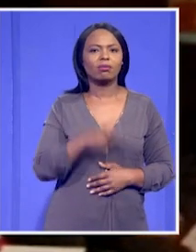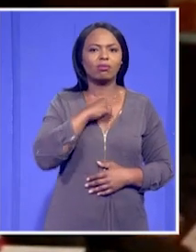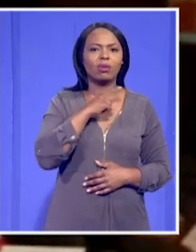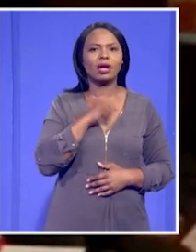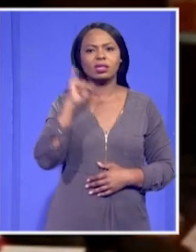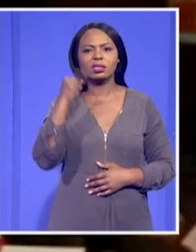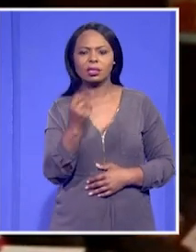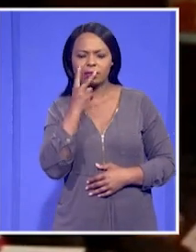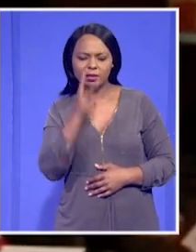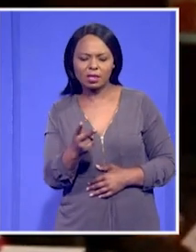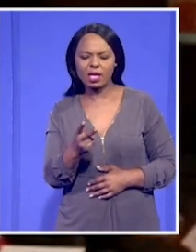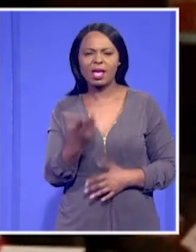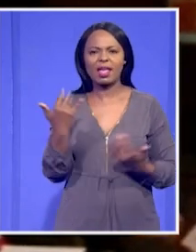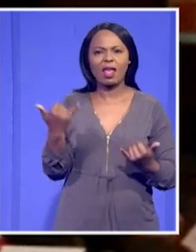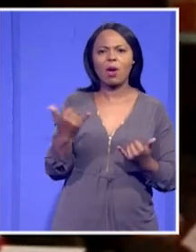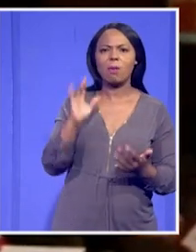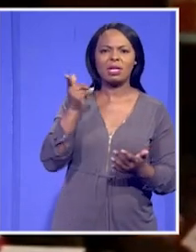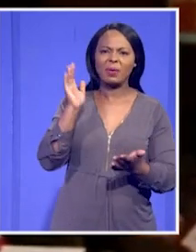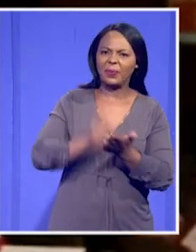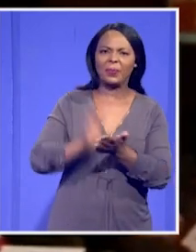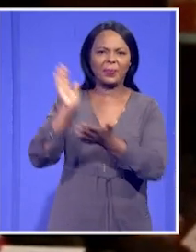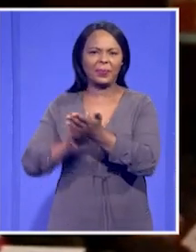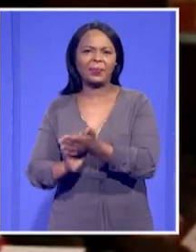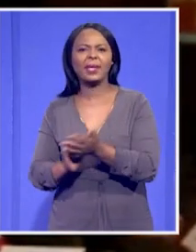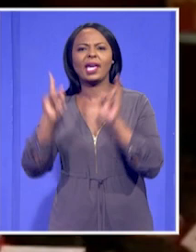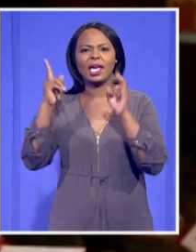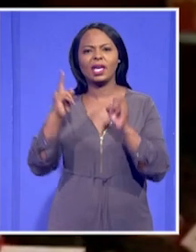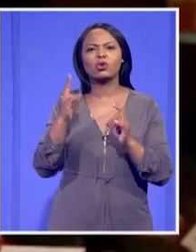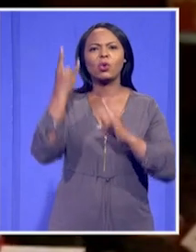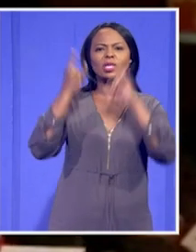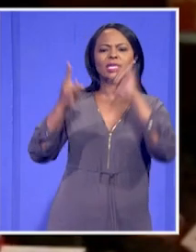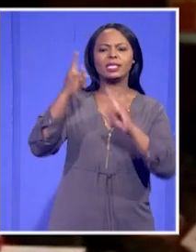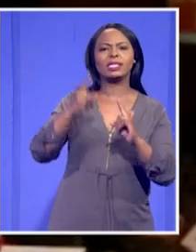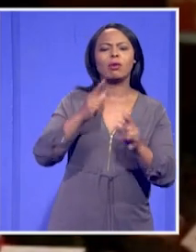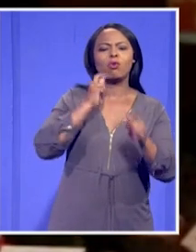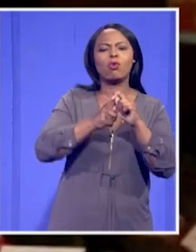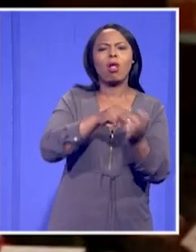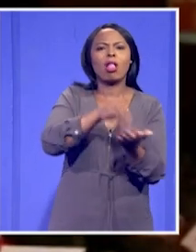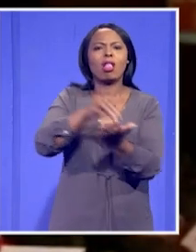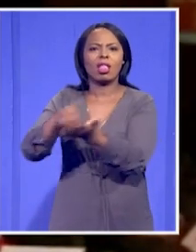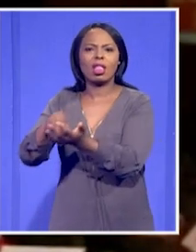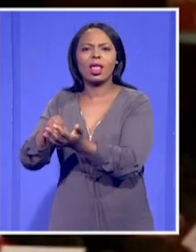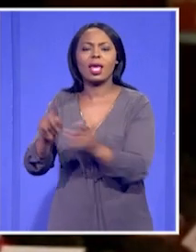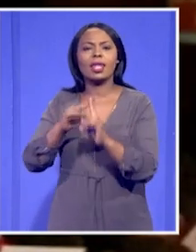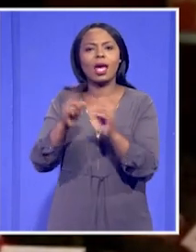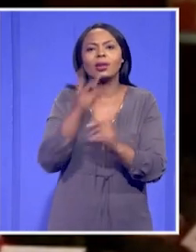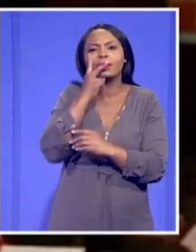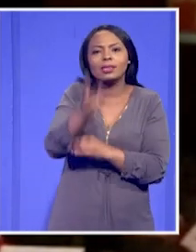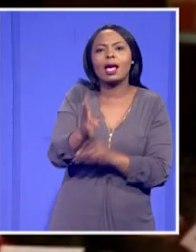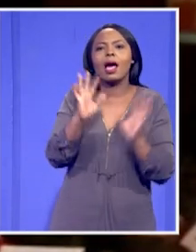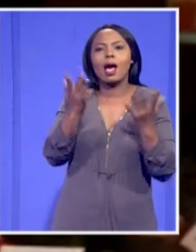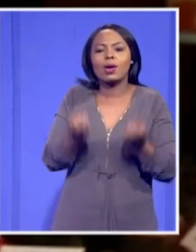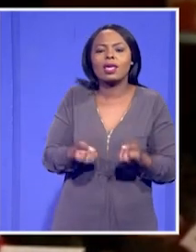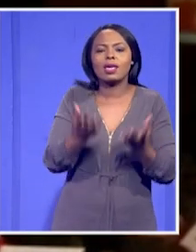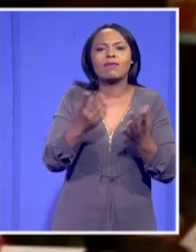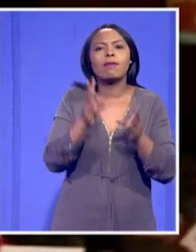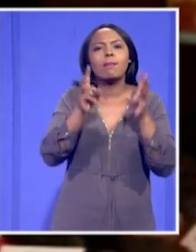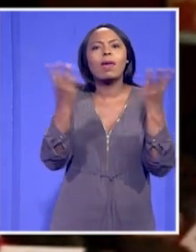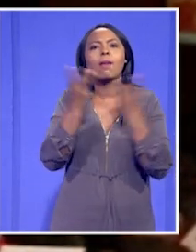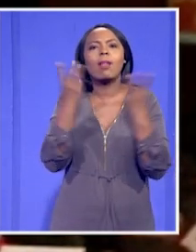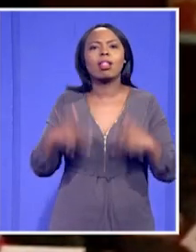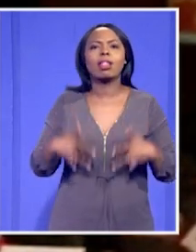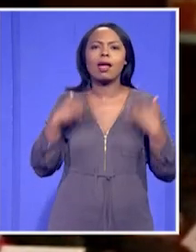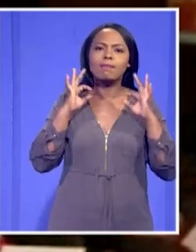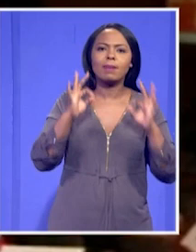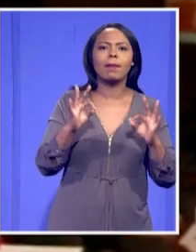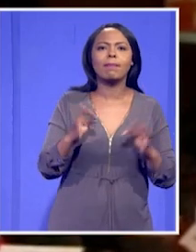do we end slums, we look at right now, how do we give everyone a decent life? Hence they're talking of